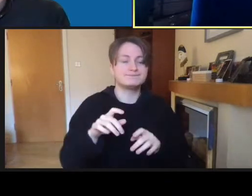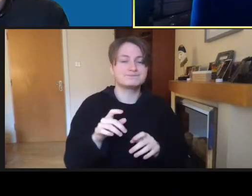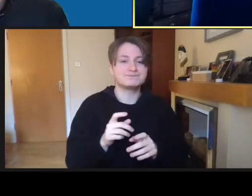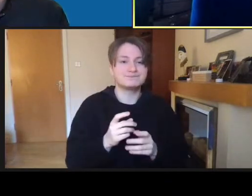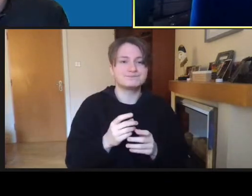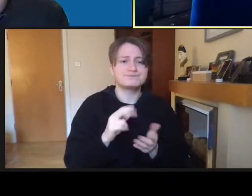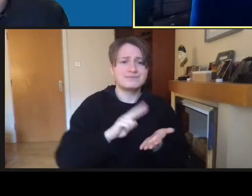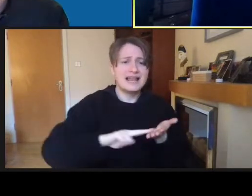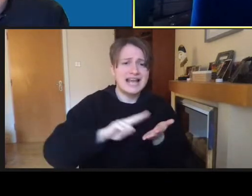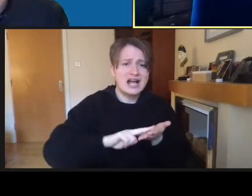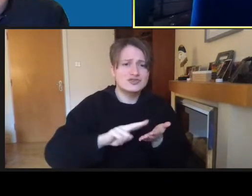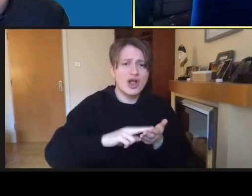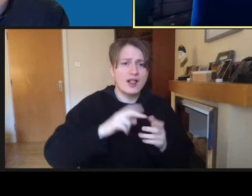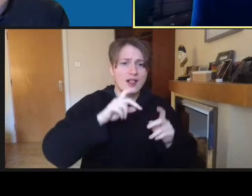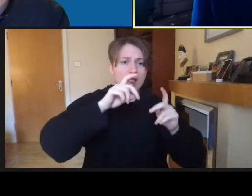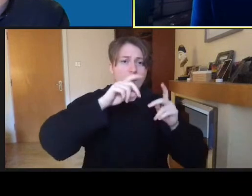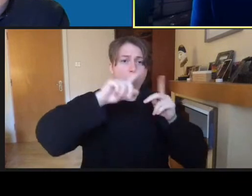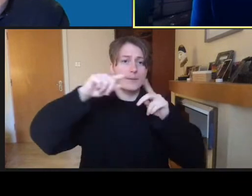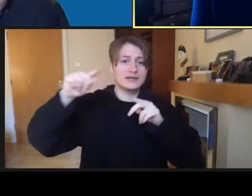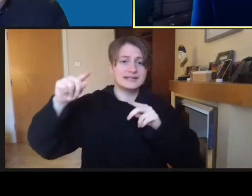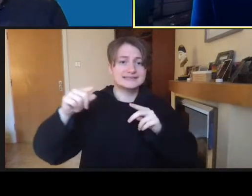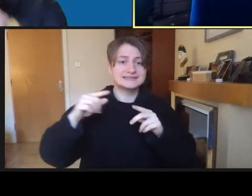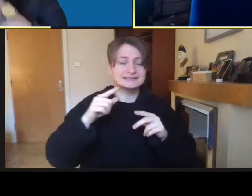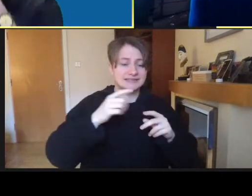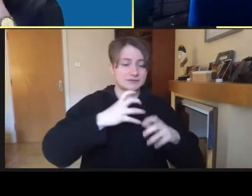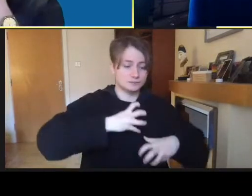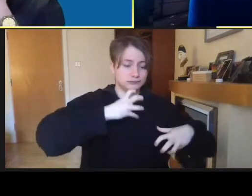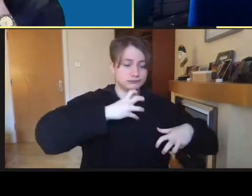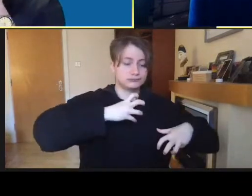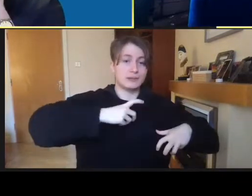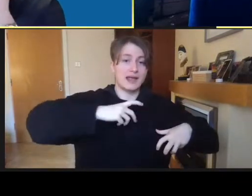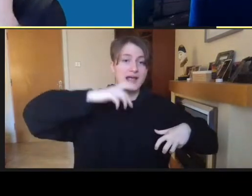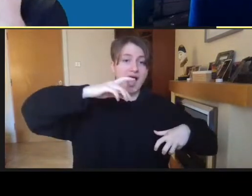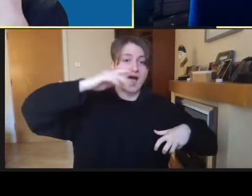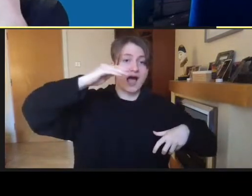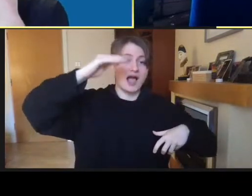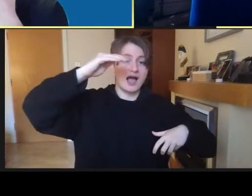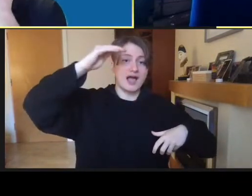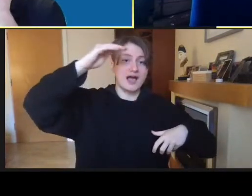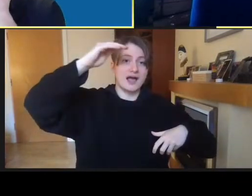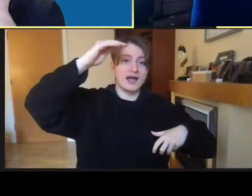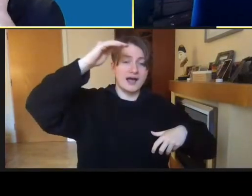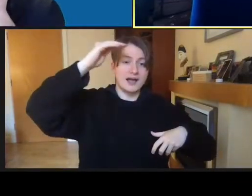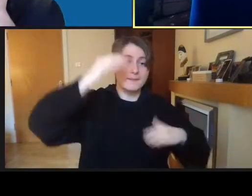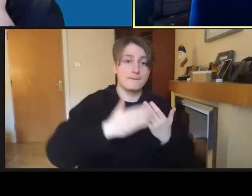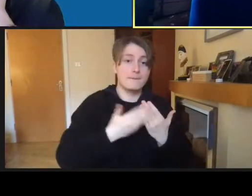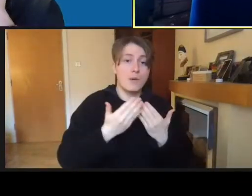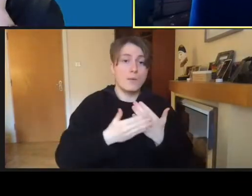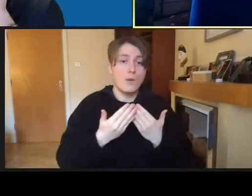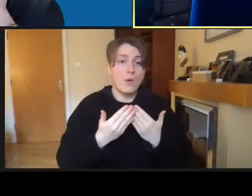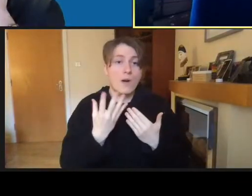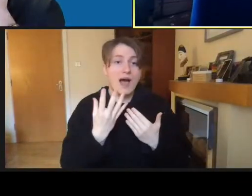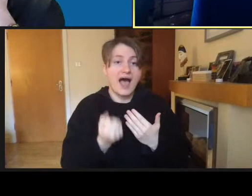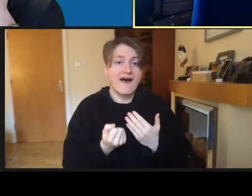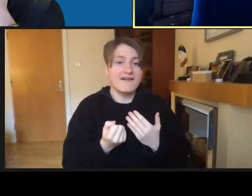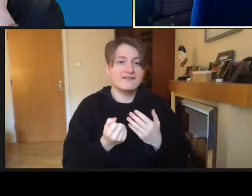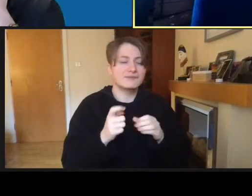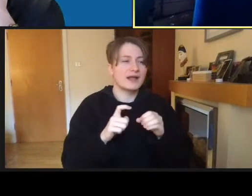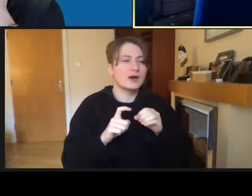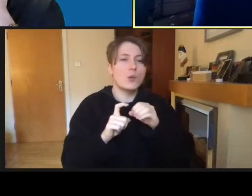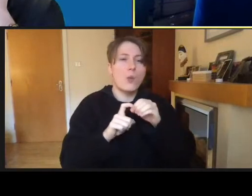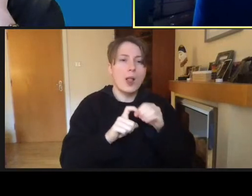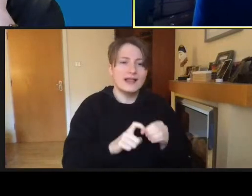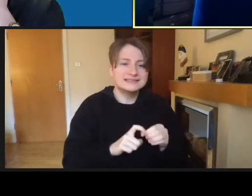as you go up the harmonic series of the horn, there are more and more notes which have this sort of lovely